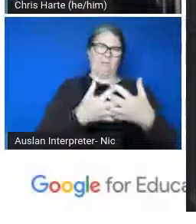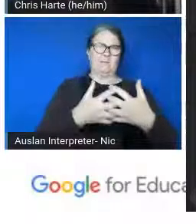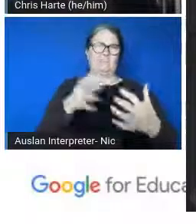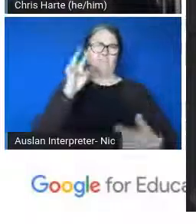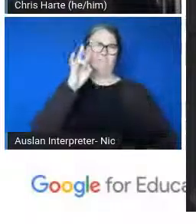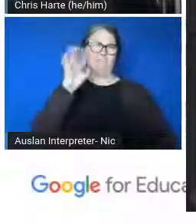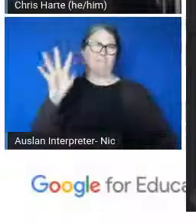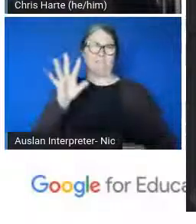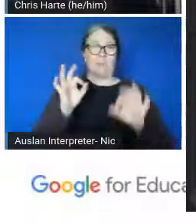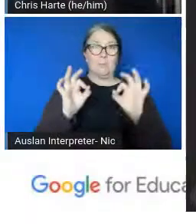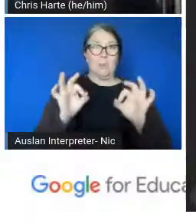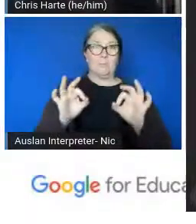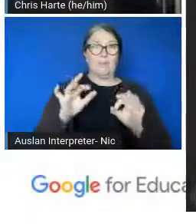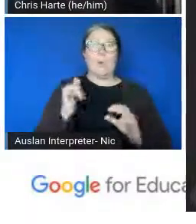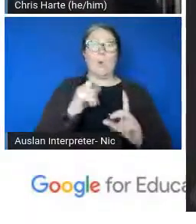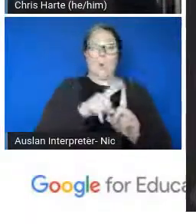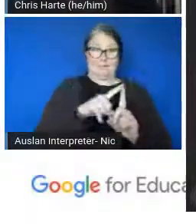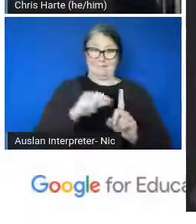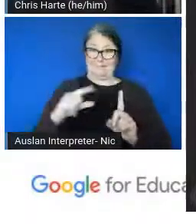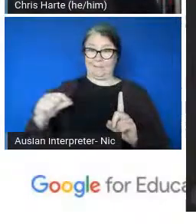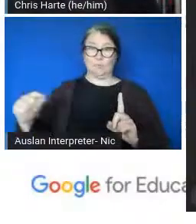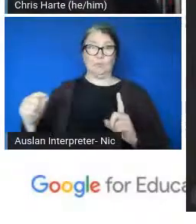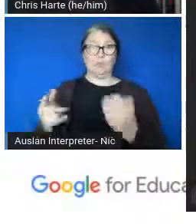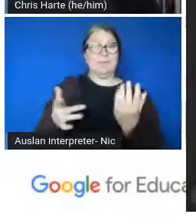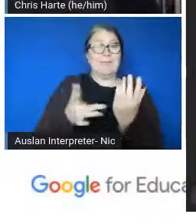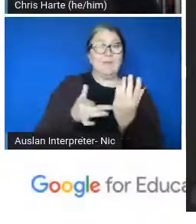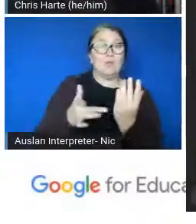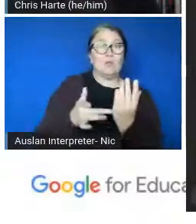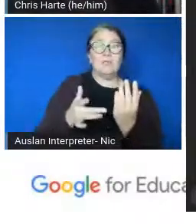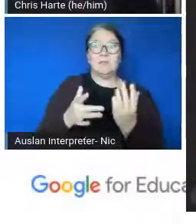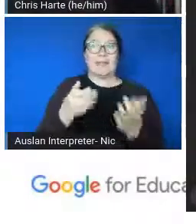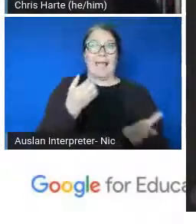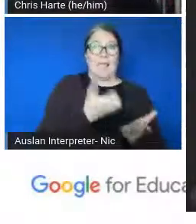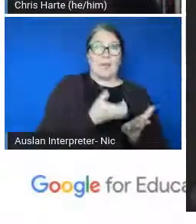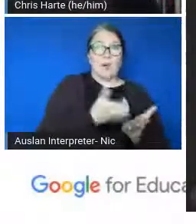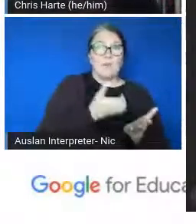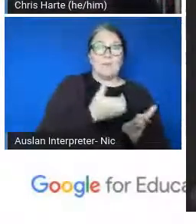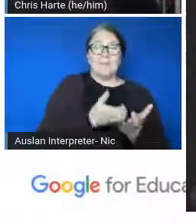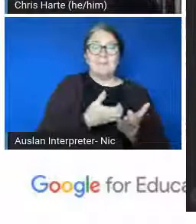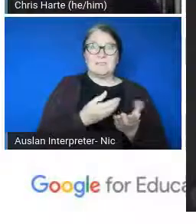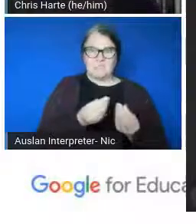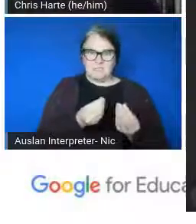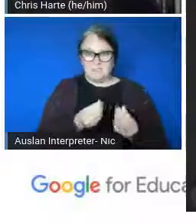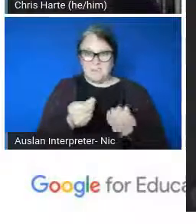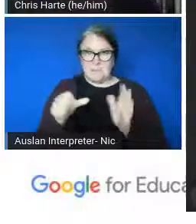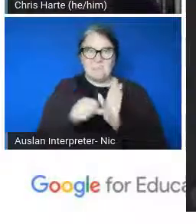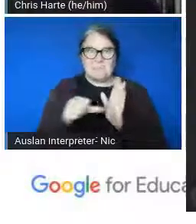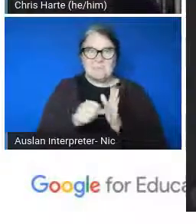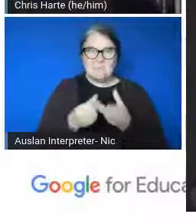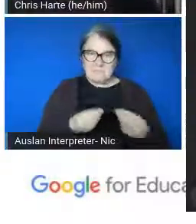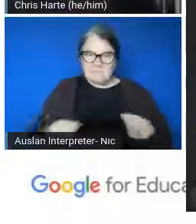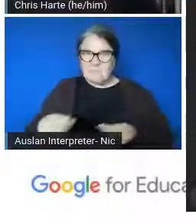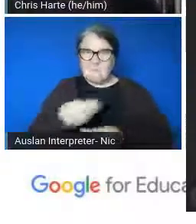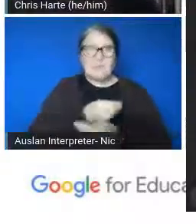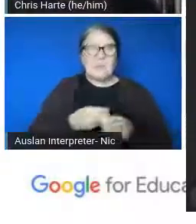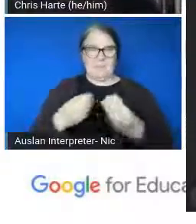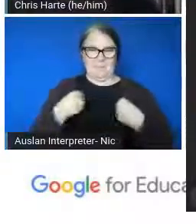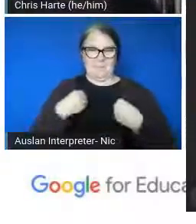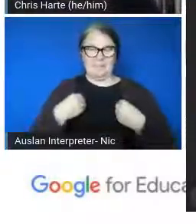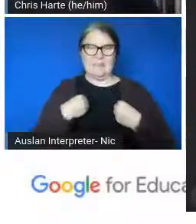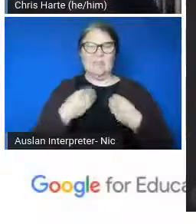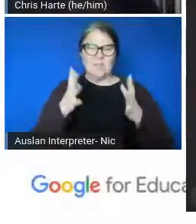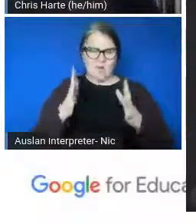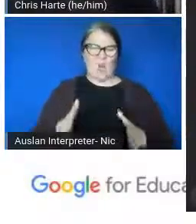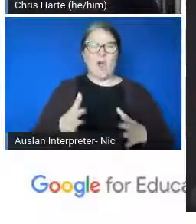technologies, economics and business, English reading and viewing and writing, English writing. So there's a lot of English, speaking